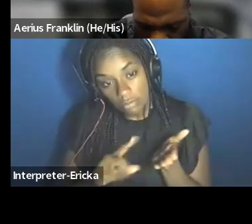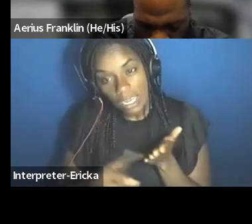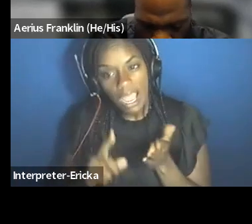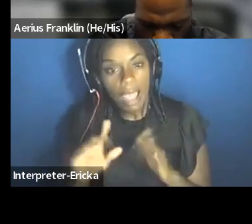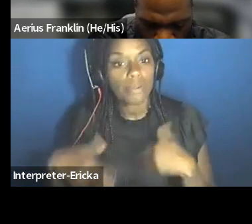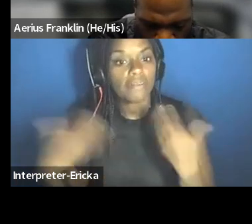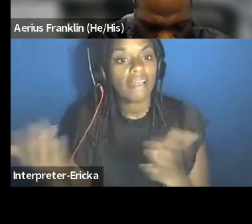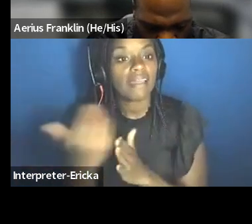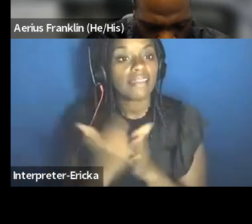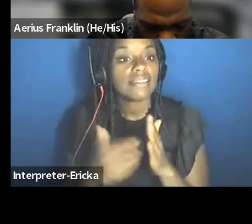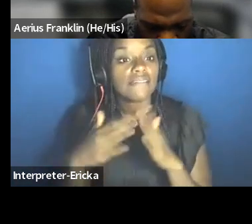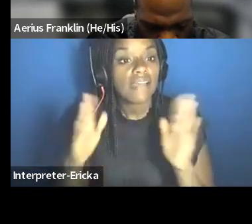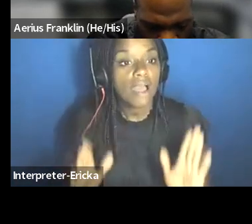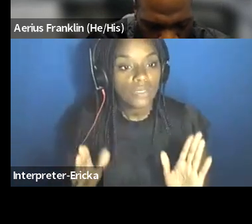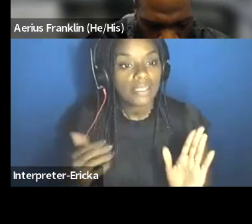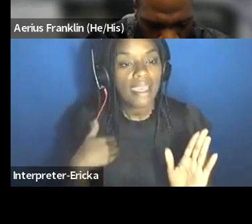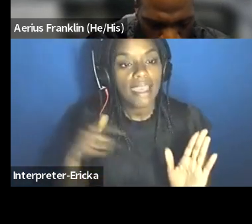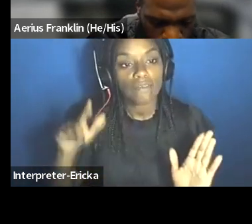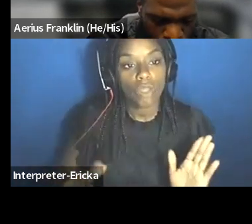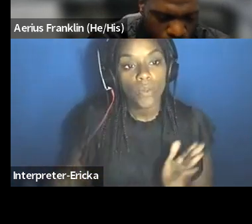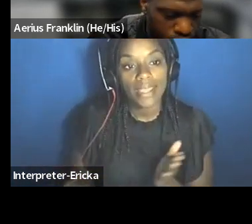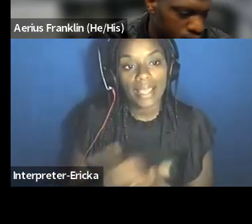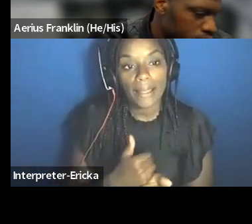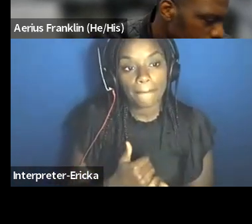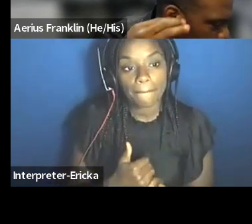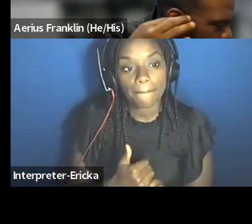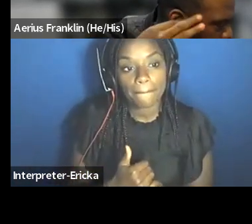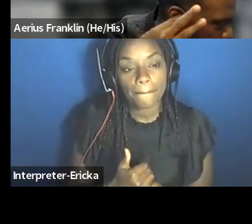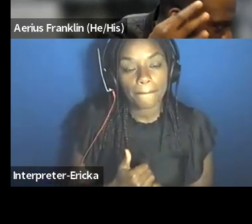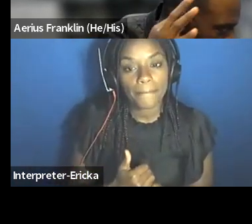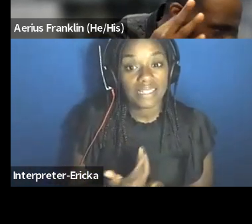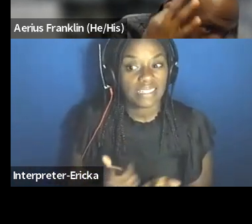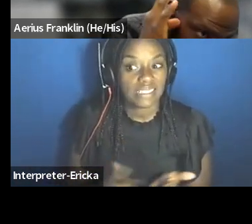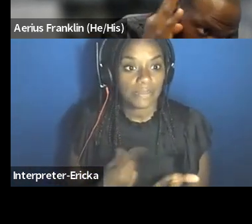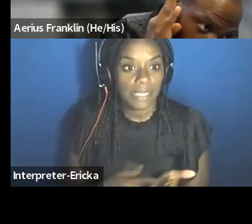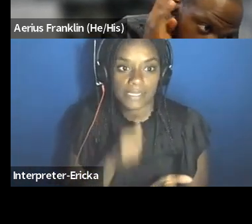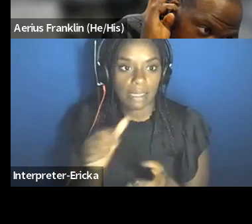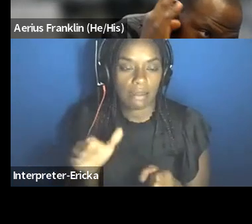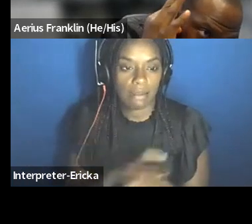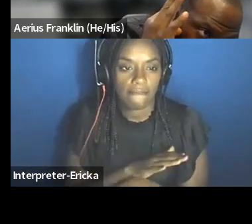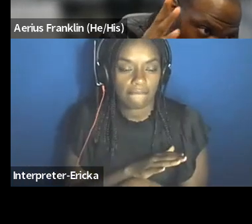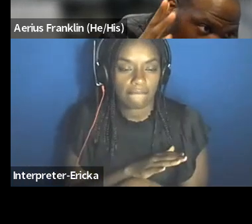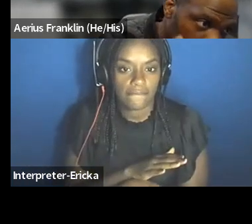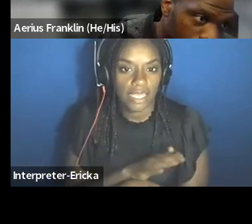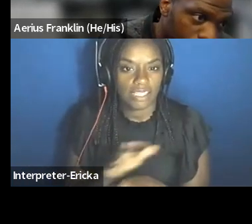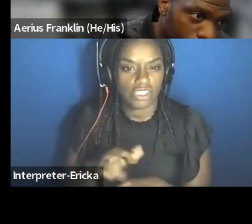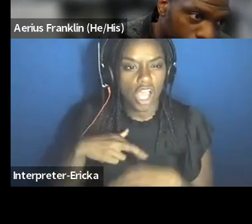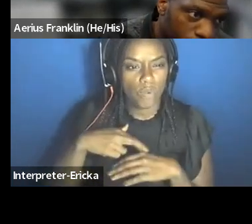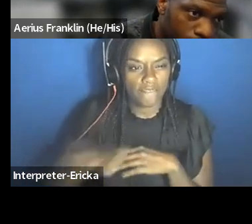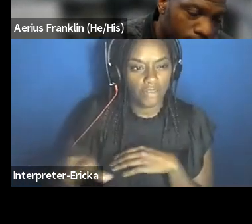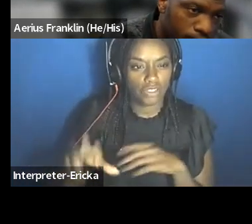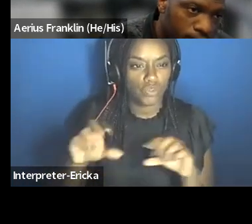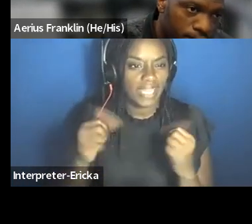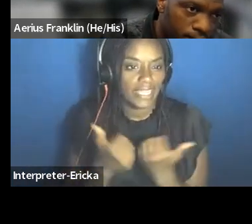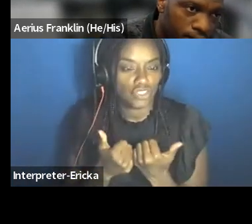of different houses that have low income, but sometimes that's not enough. And so I refer them to like agencies that